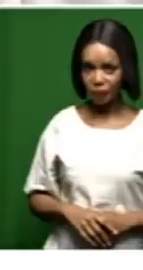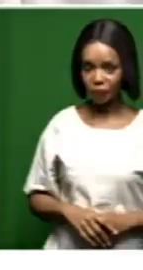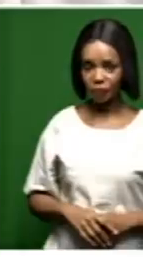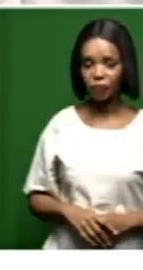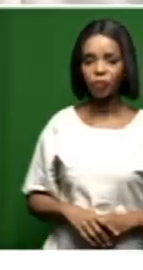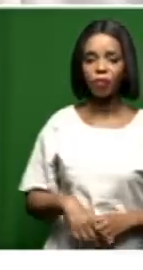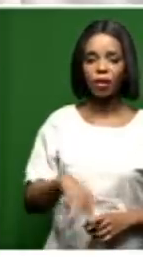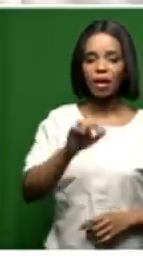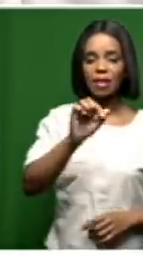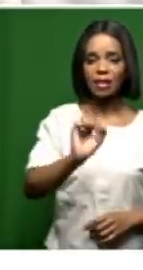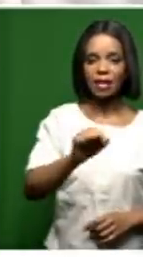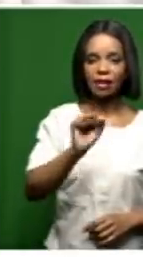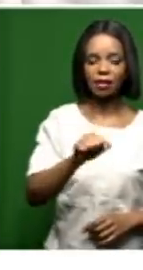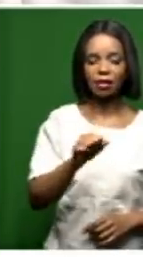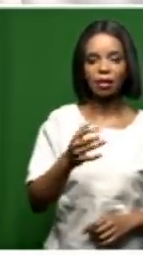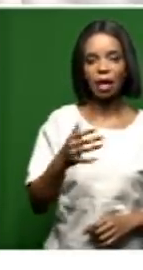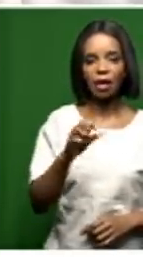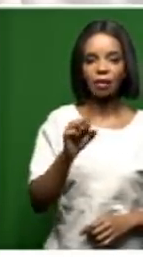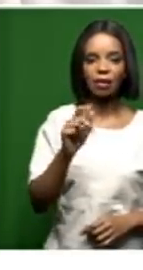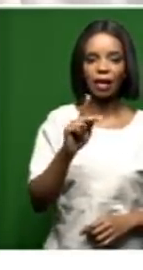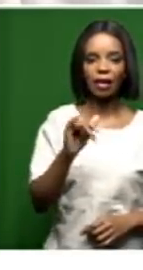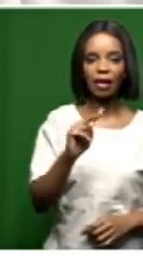Yes, Sakina, what a good question.